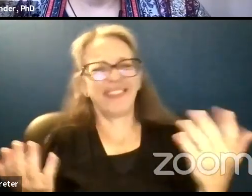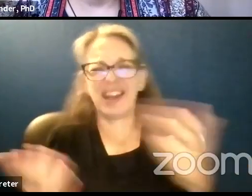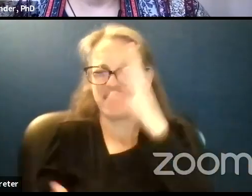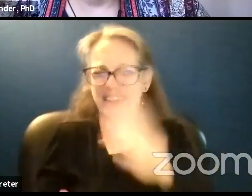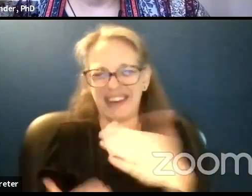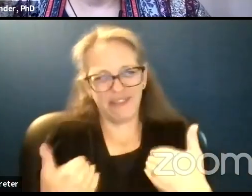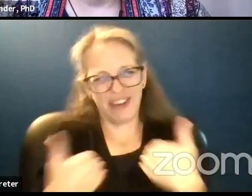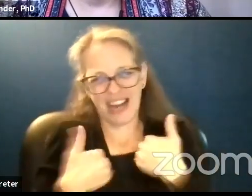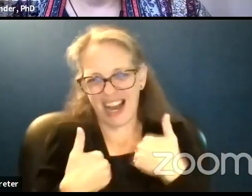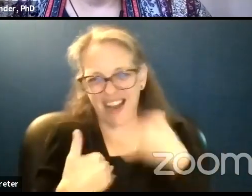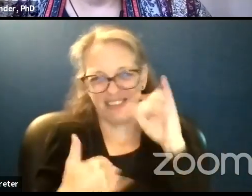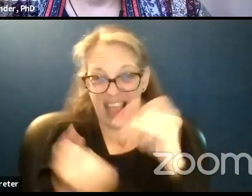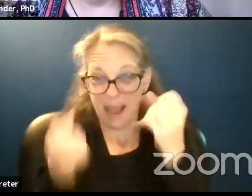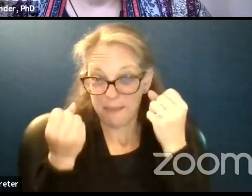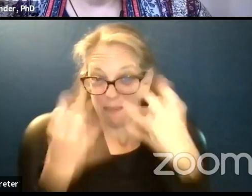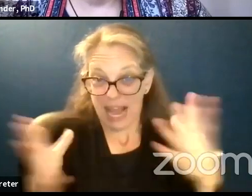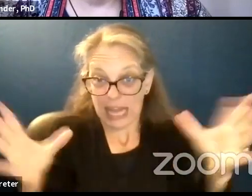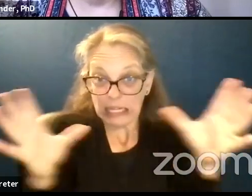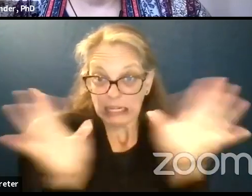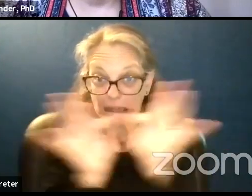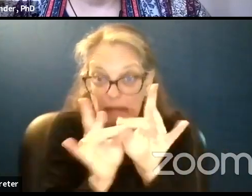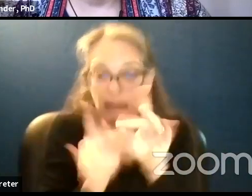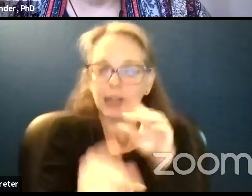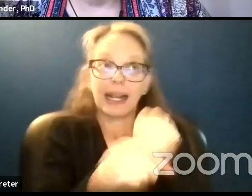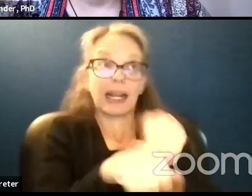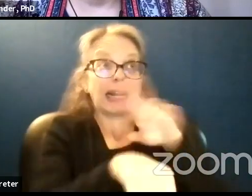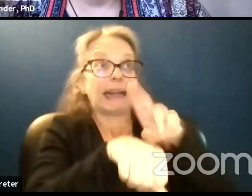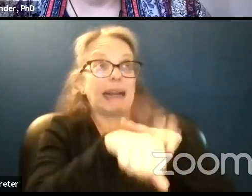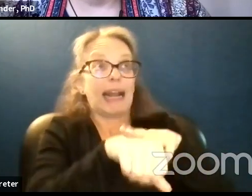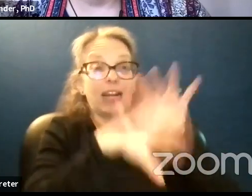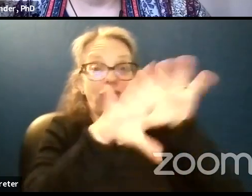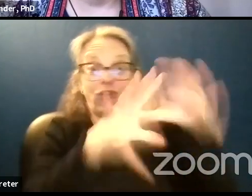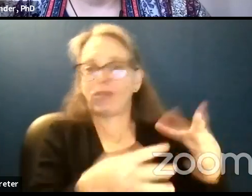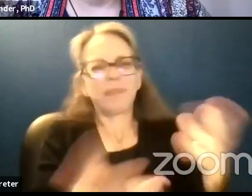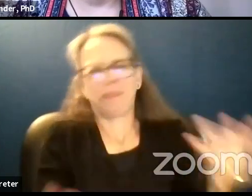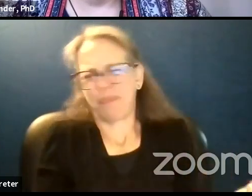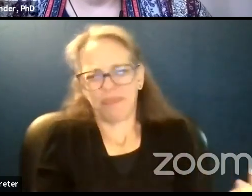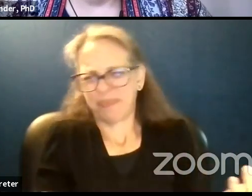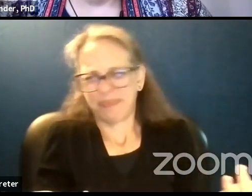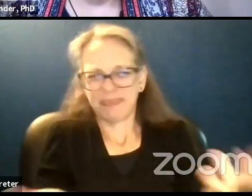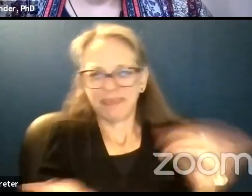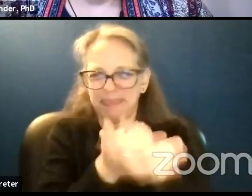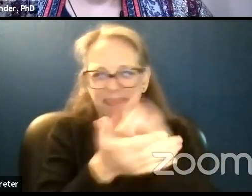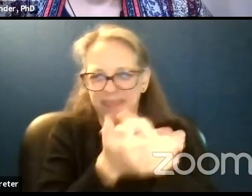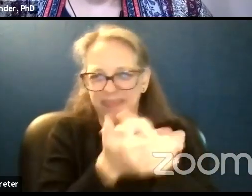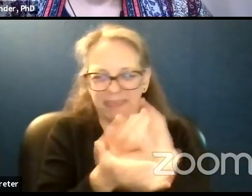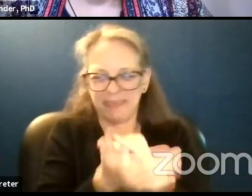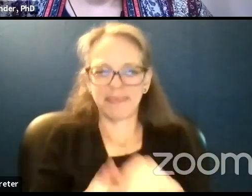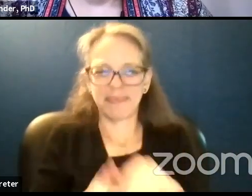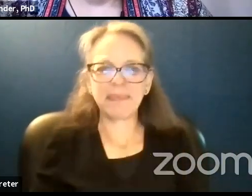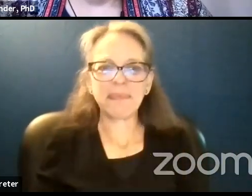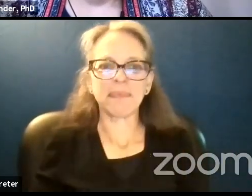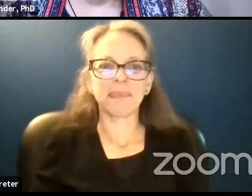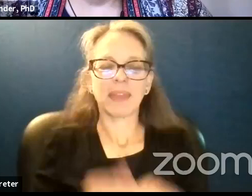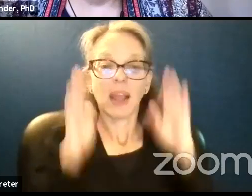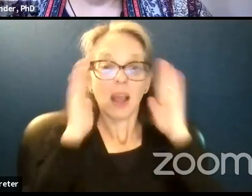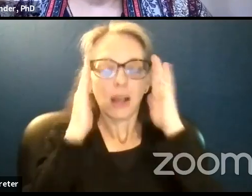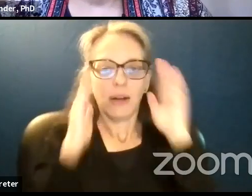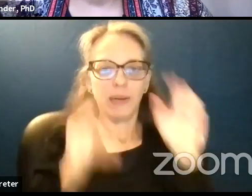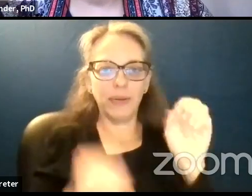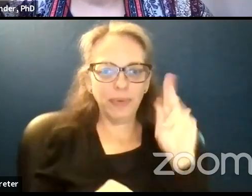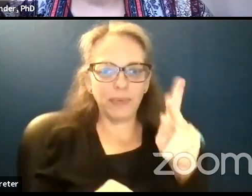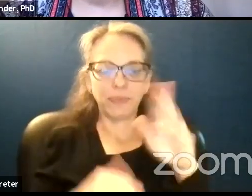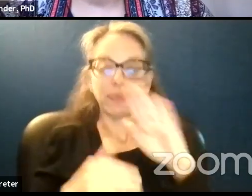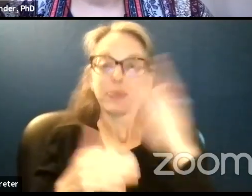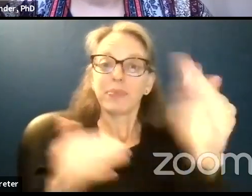them stuck together in nature, so that, you know, they're always gonna be invisible to the naked eye. All right,